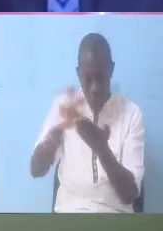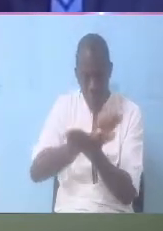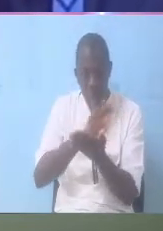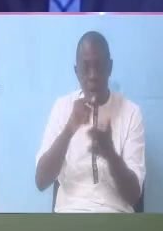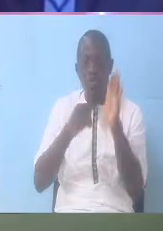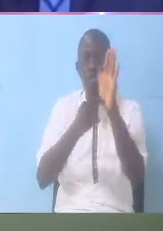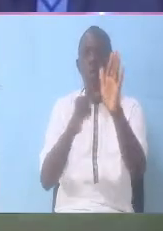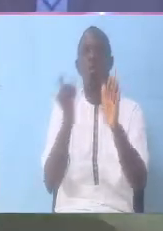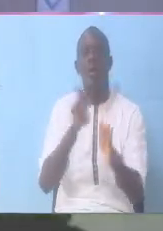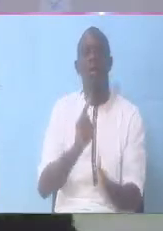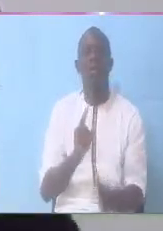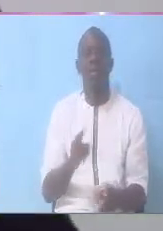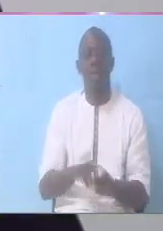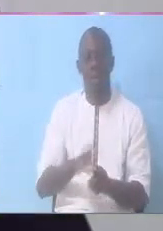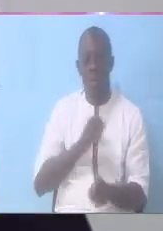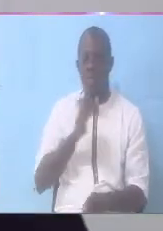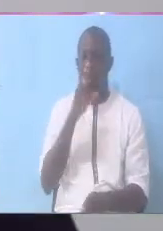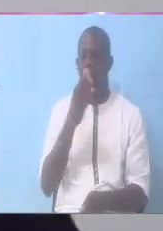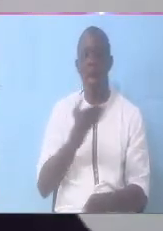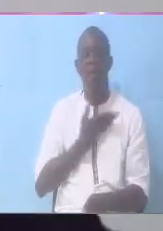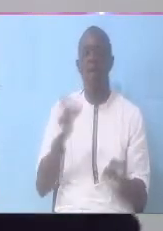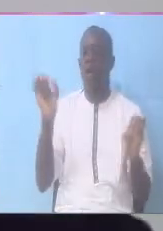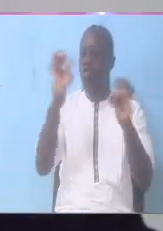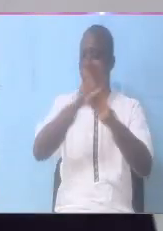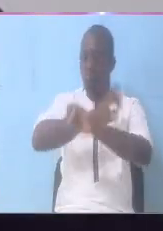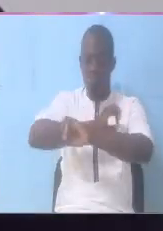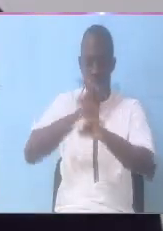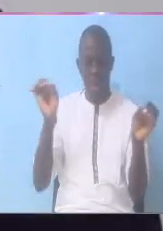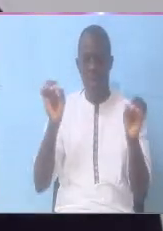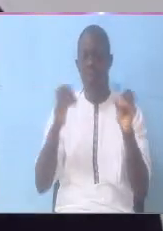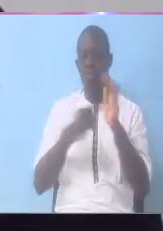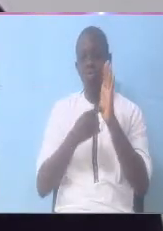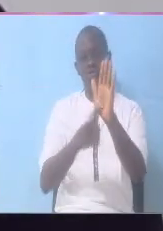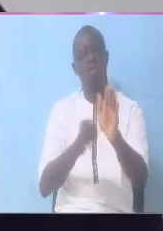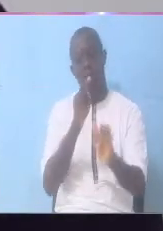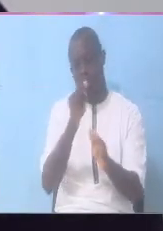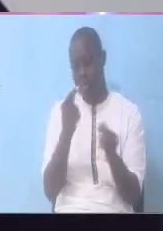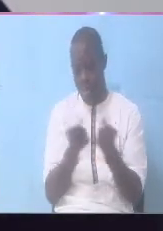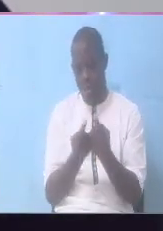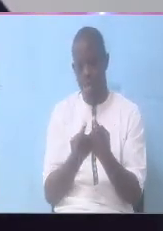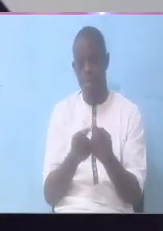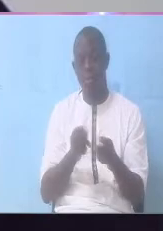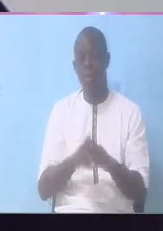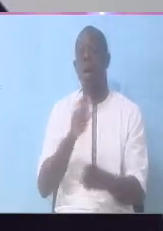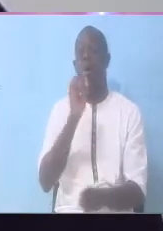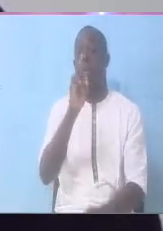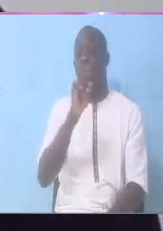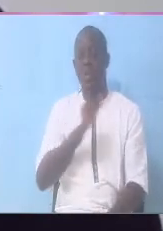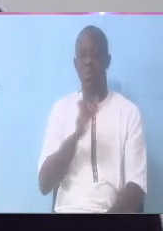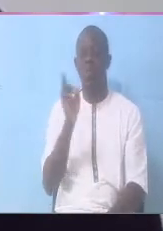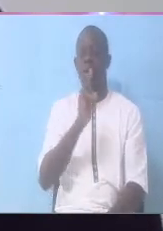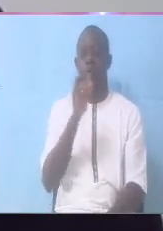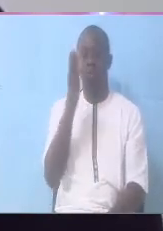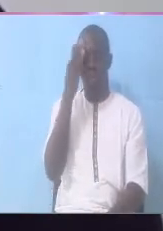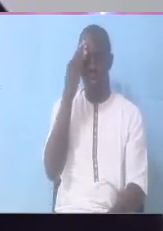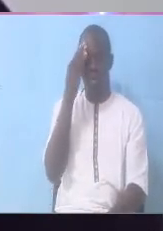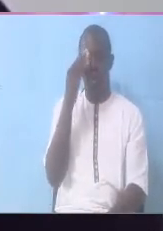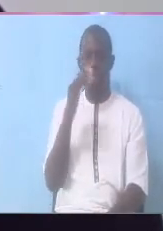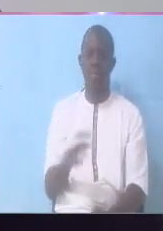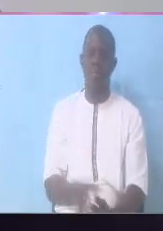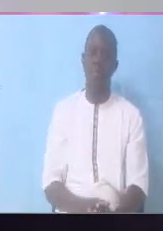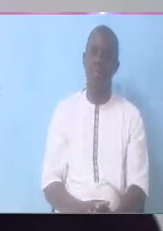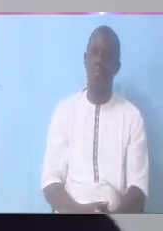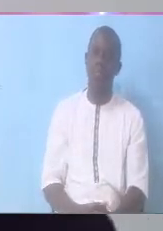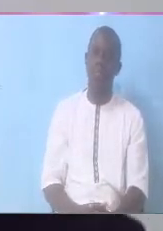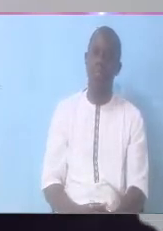There is nothing there to show it. But what I do know is like, let's say for the opposition, this is not the first time he's been doing